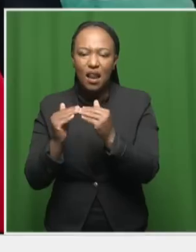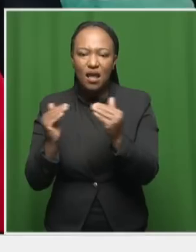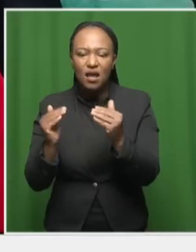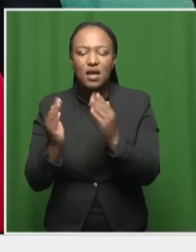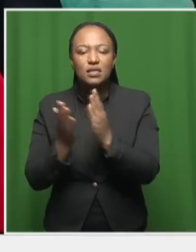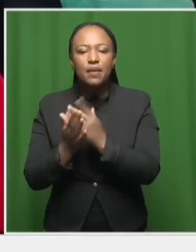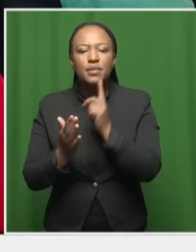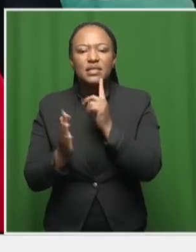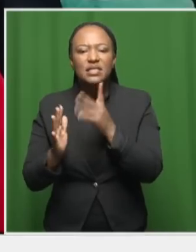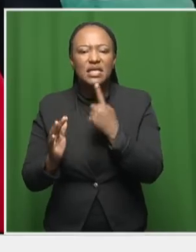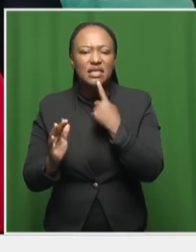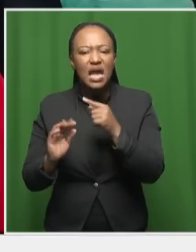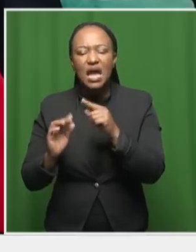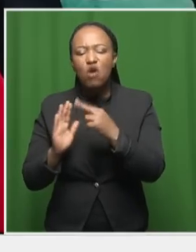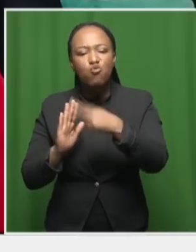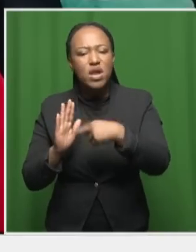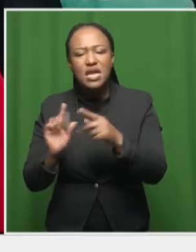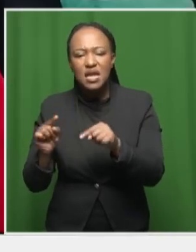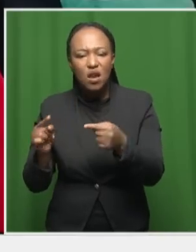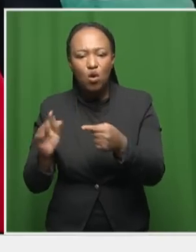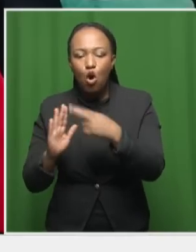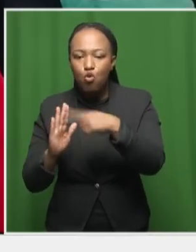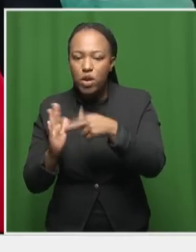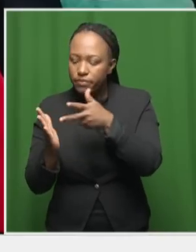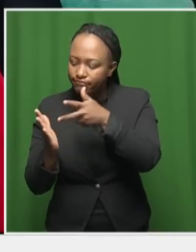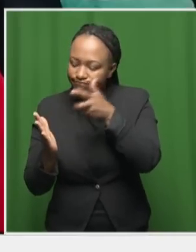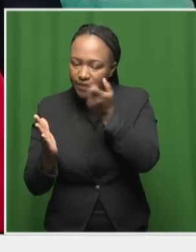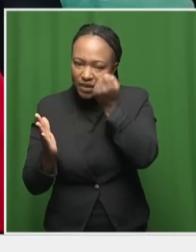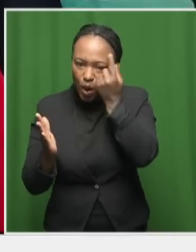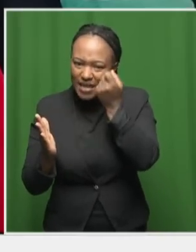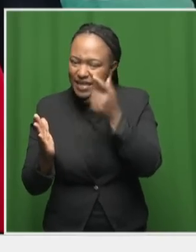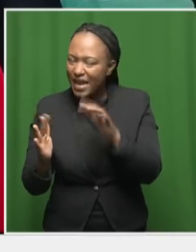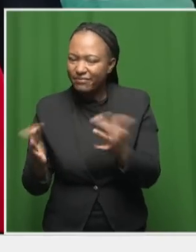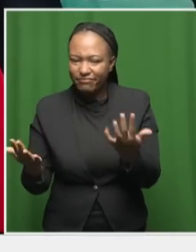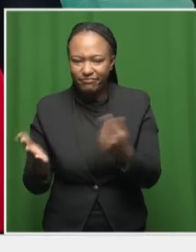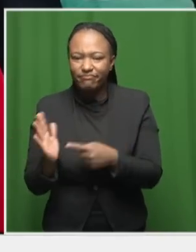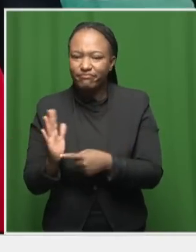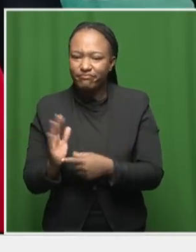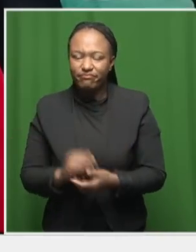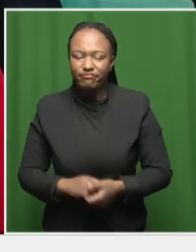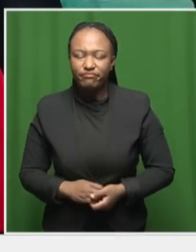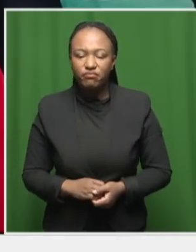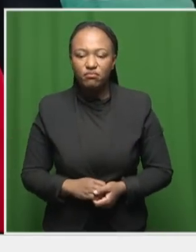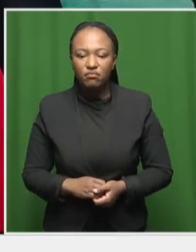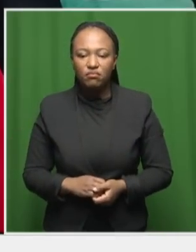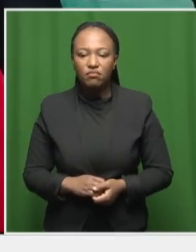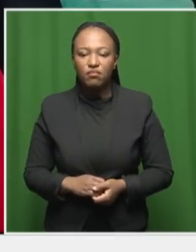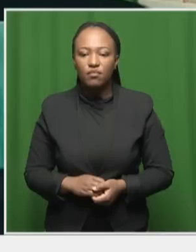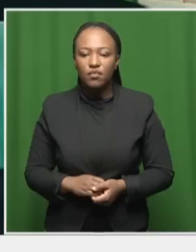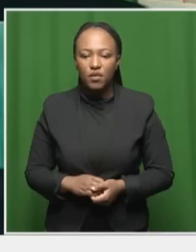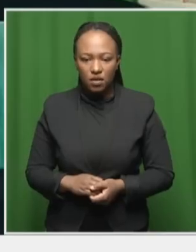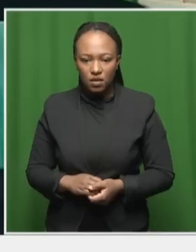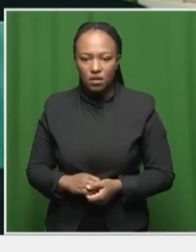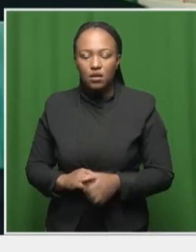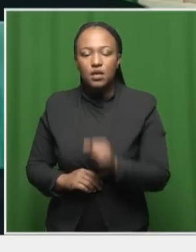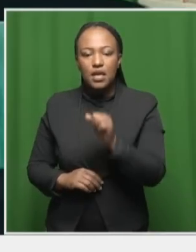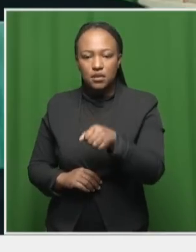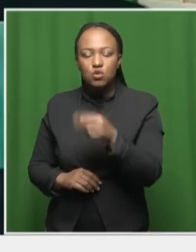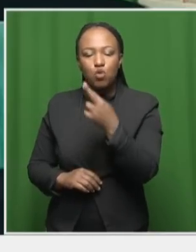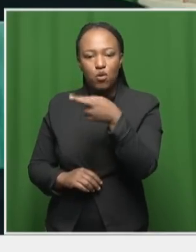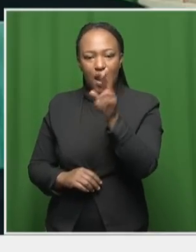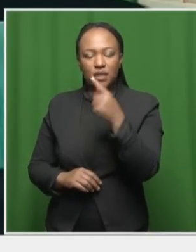teachers say cannot read and read for understanding? Yeah. So I think you're right in locating the problem in the